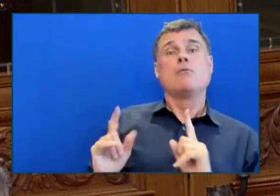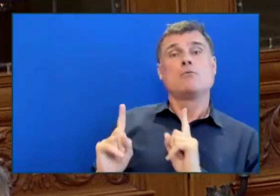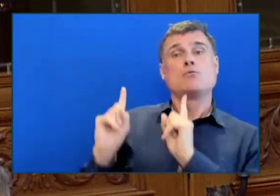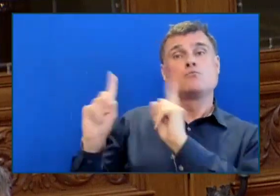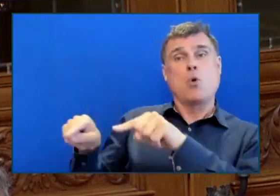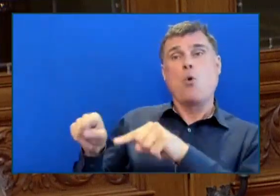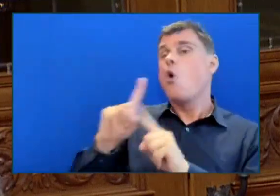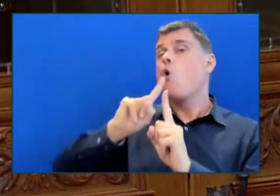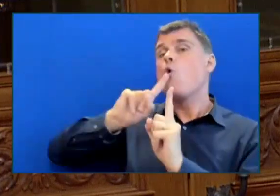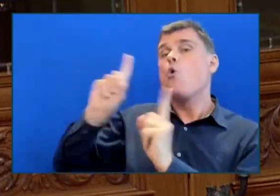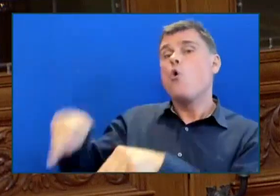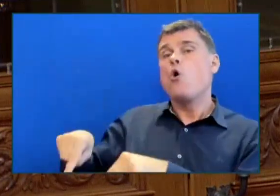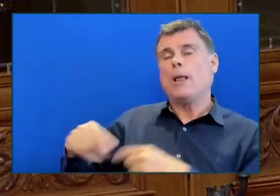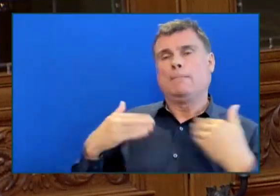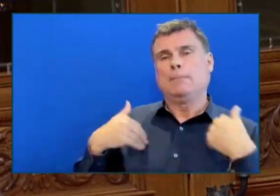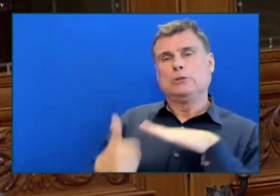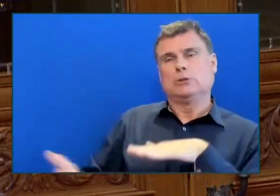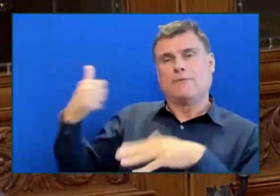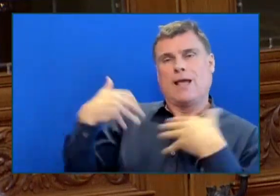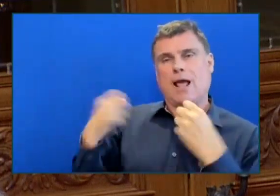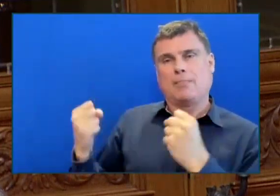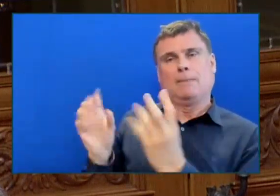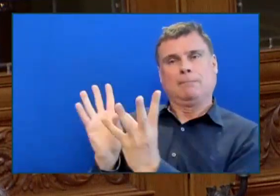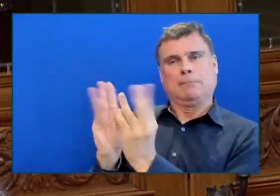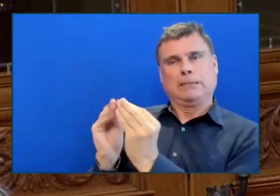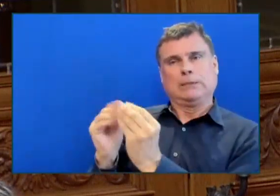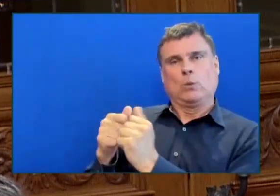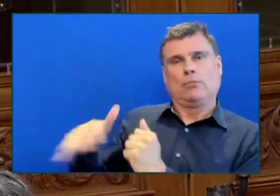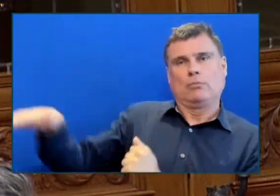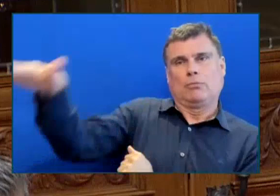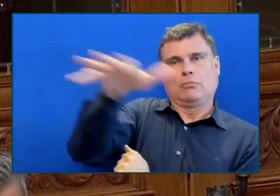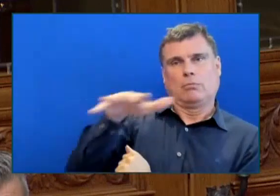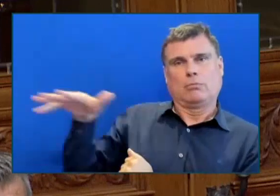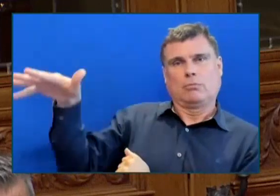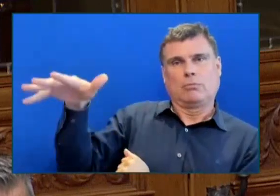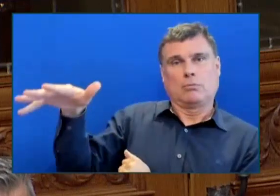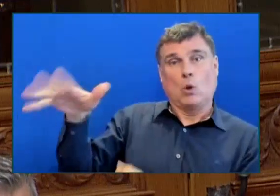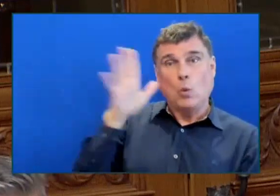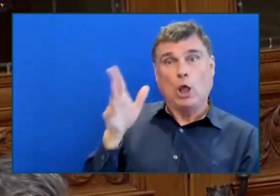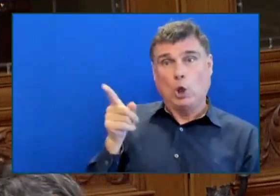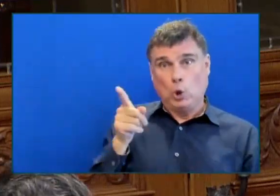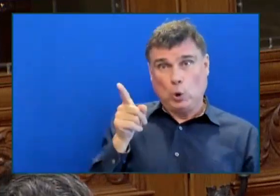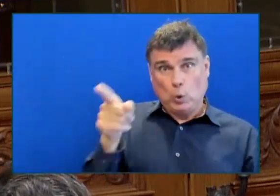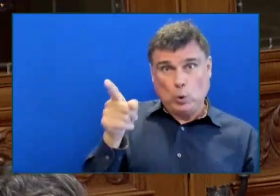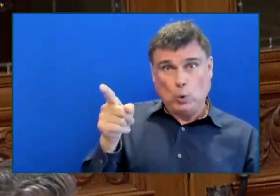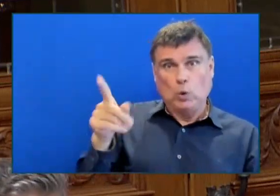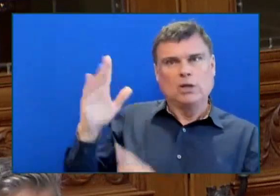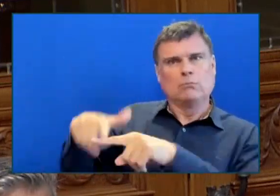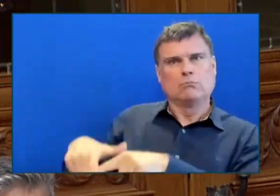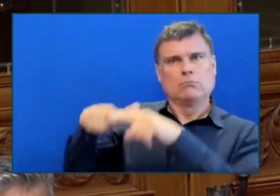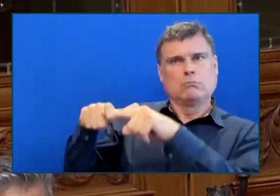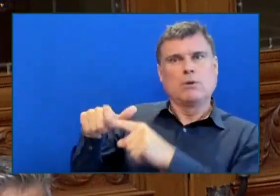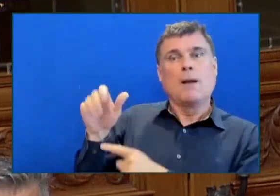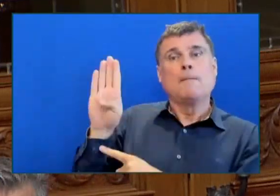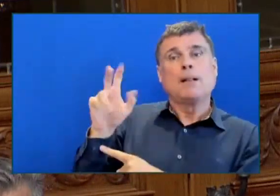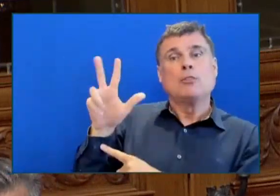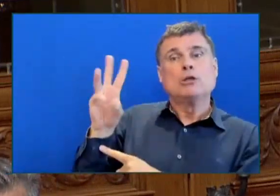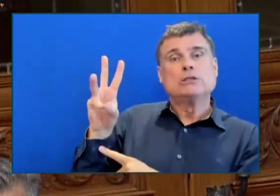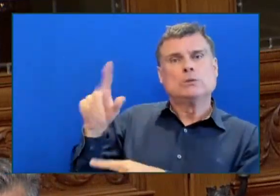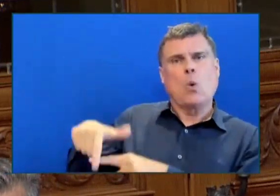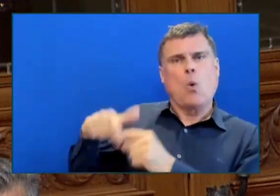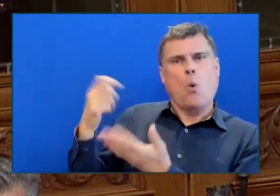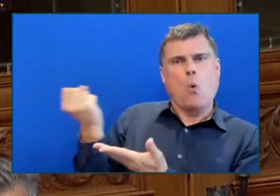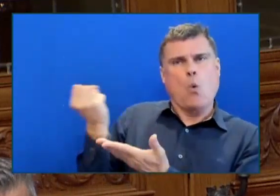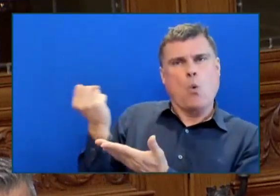engaged, and to pause going forward with Bill 36 until that full engagement can be had and we can assure the people in this province that our healthcare